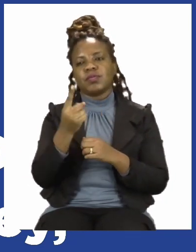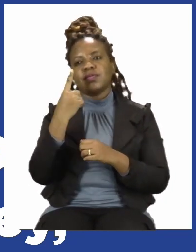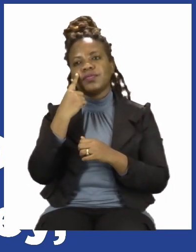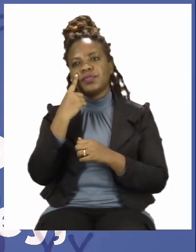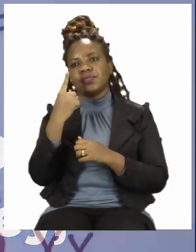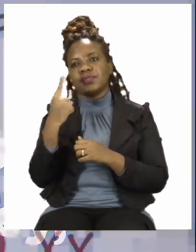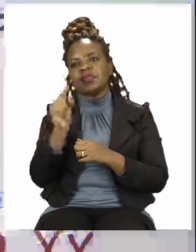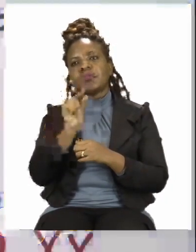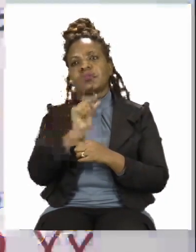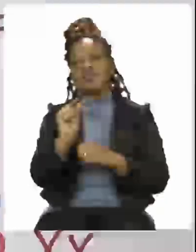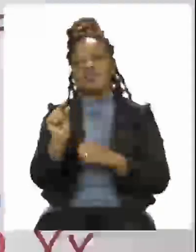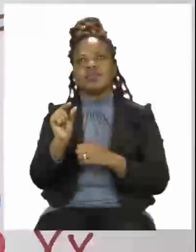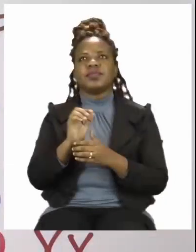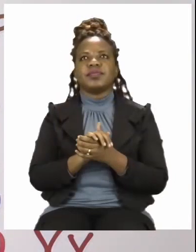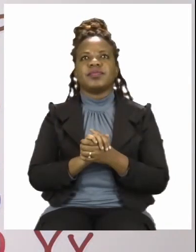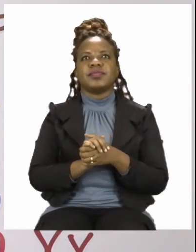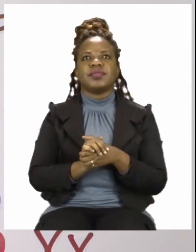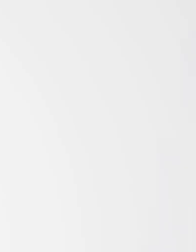sight words.